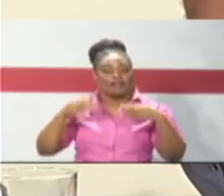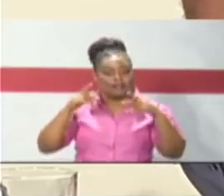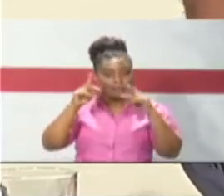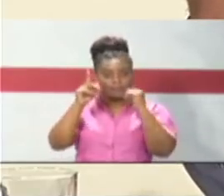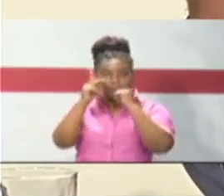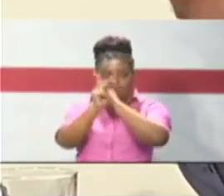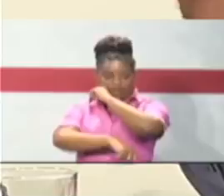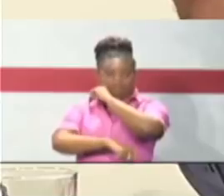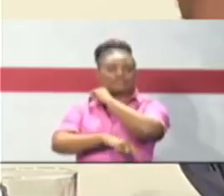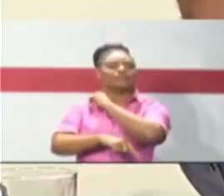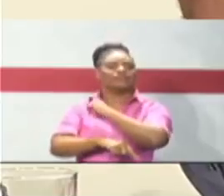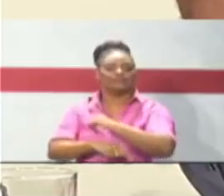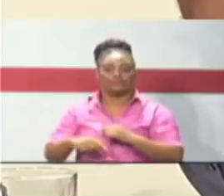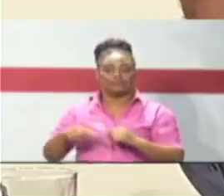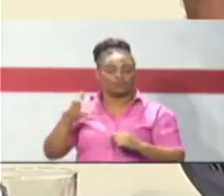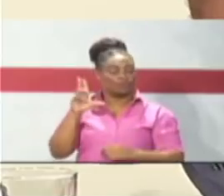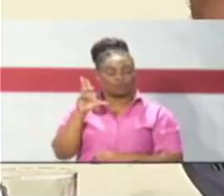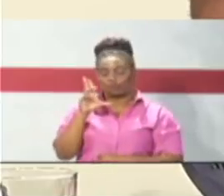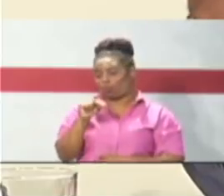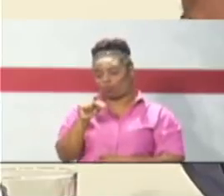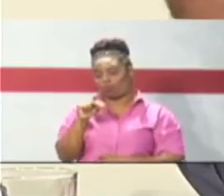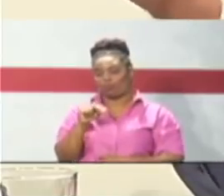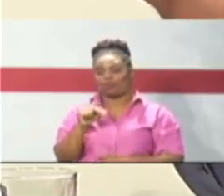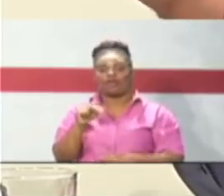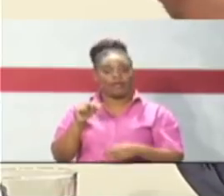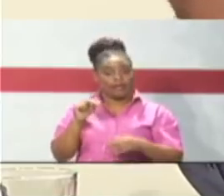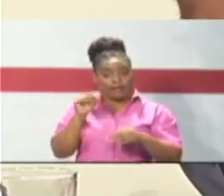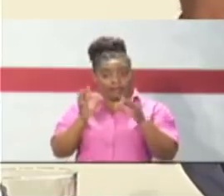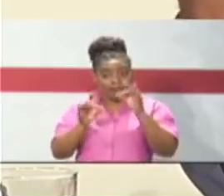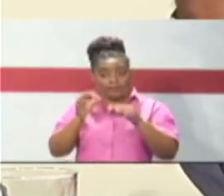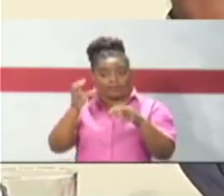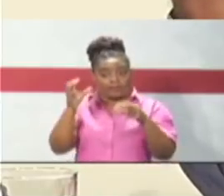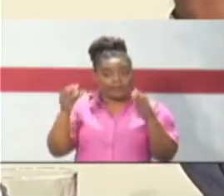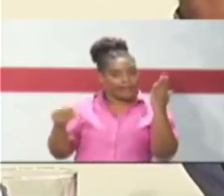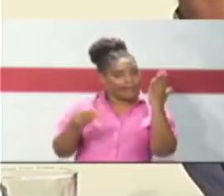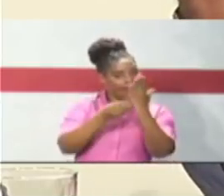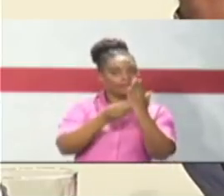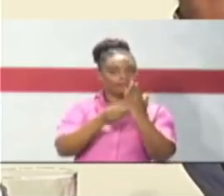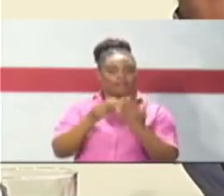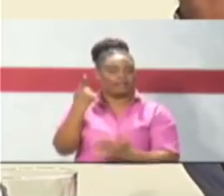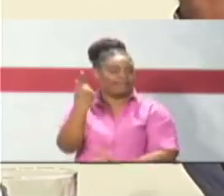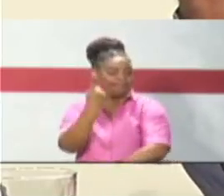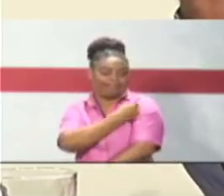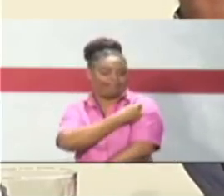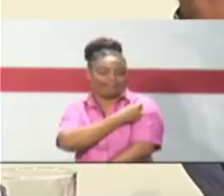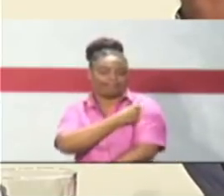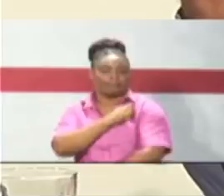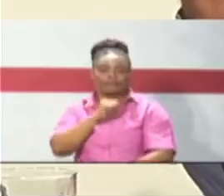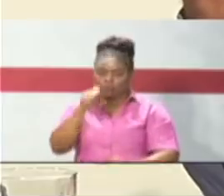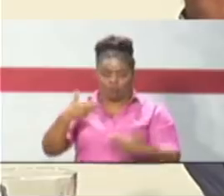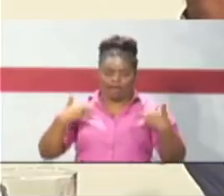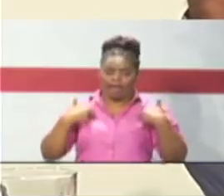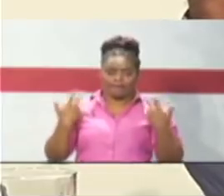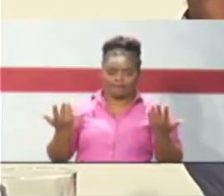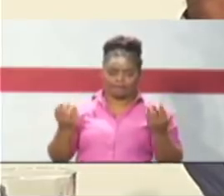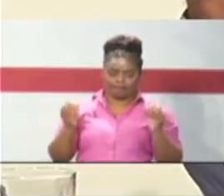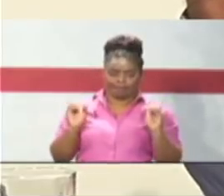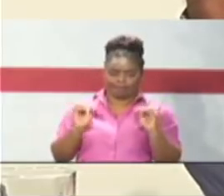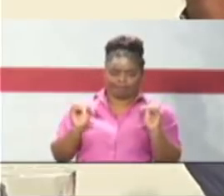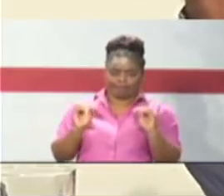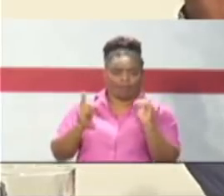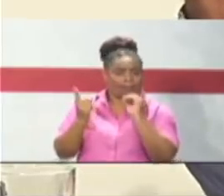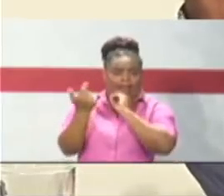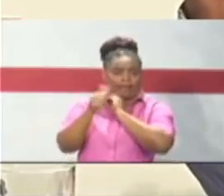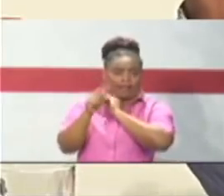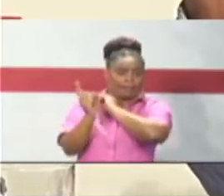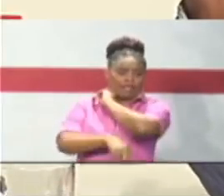in time, the answer is no. There is no penalty if you take another vaccine. To